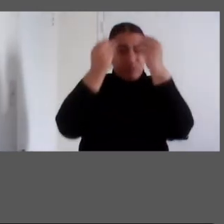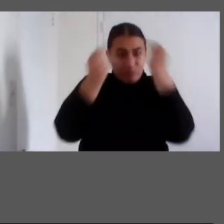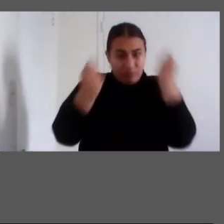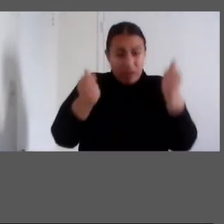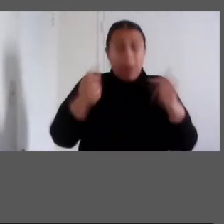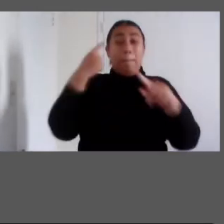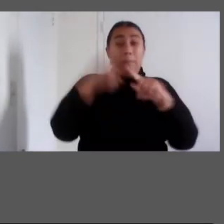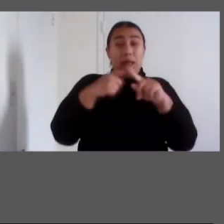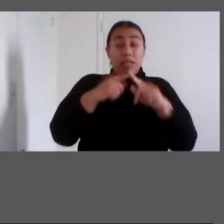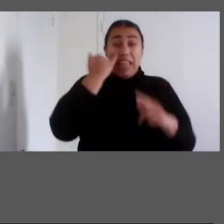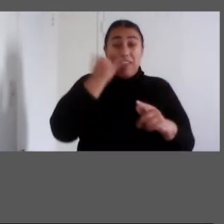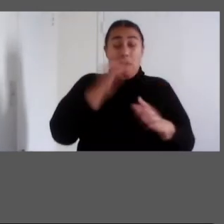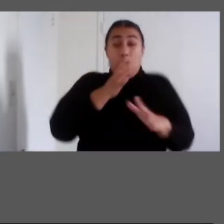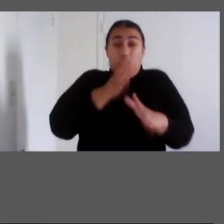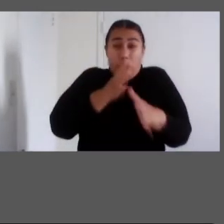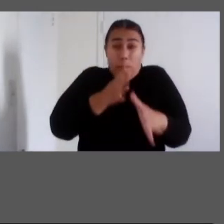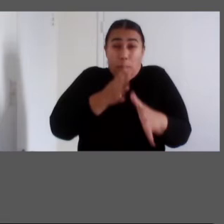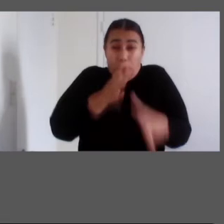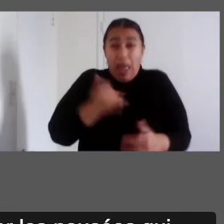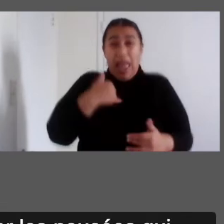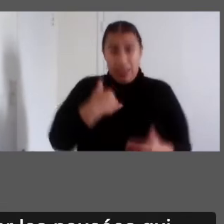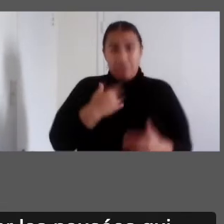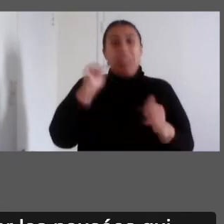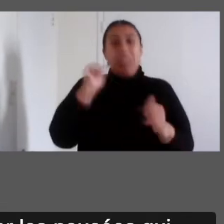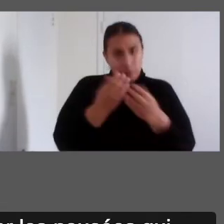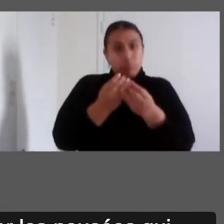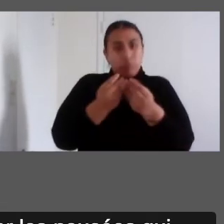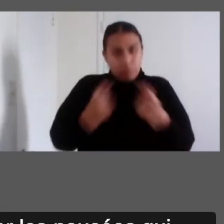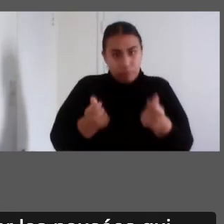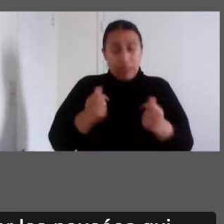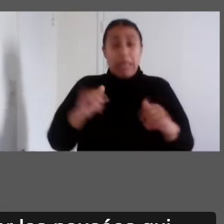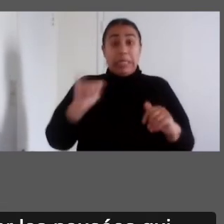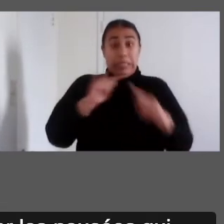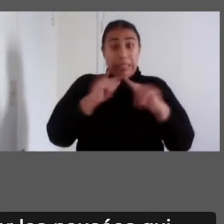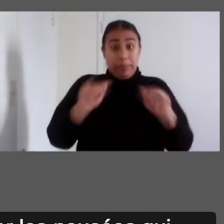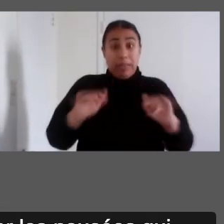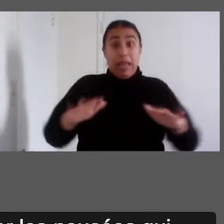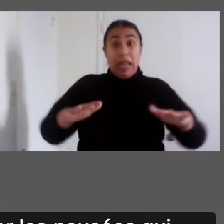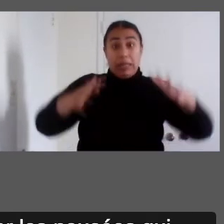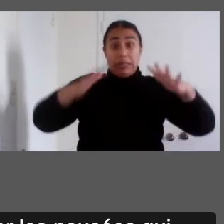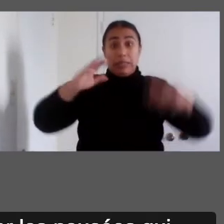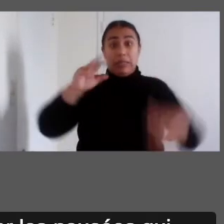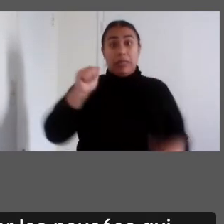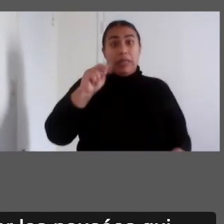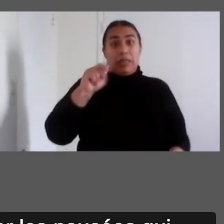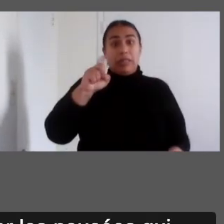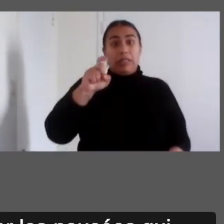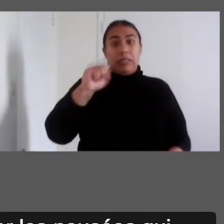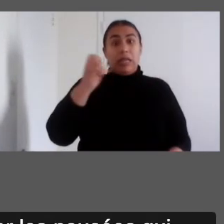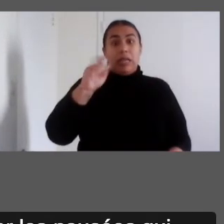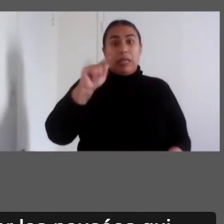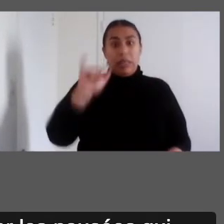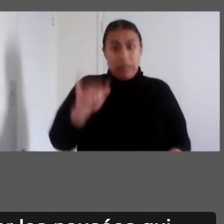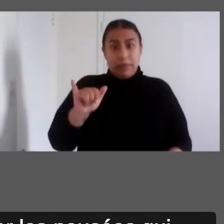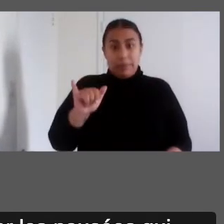regular use has shown a reduced incidence of headaches. It has anti-inflammatory properties. It can help with some of the nausea